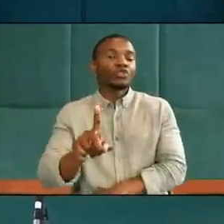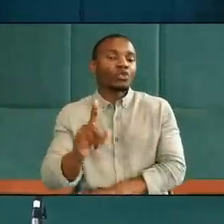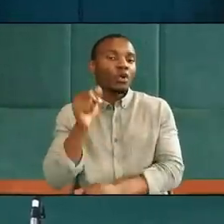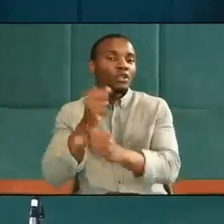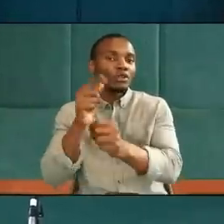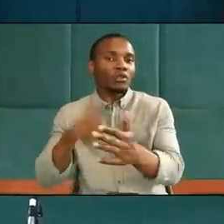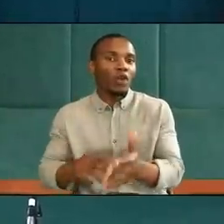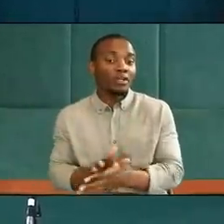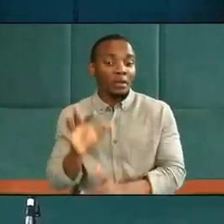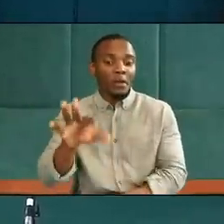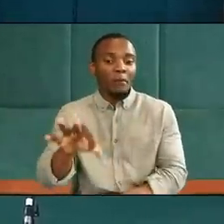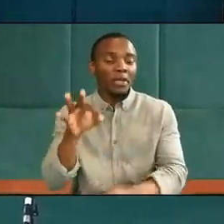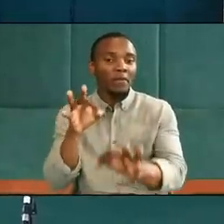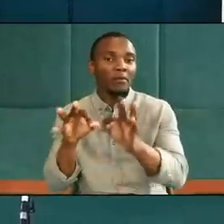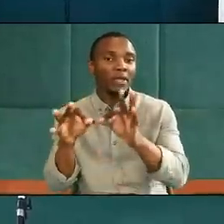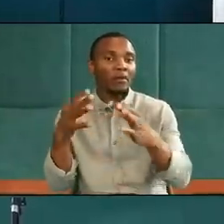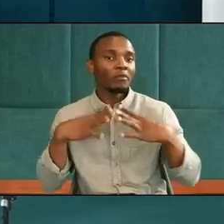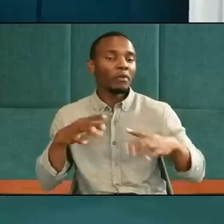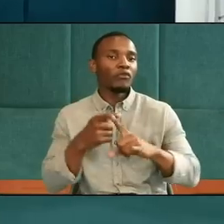you'd have gone in the church,